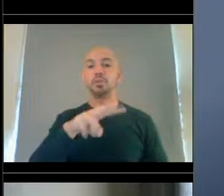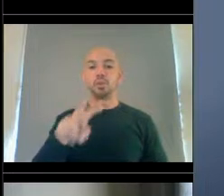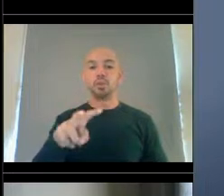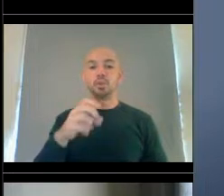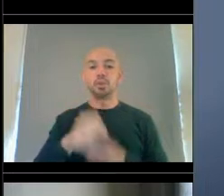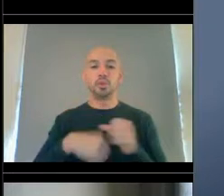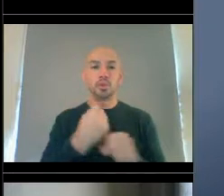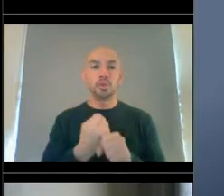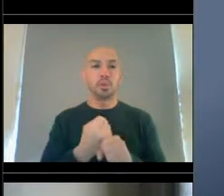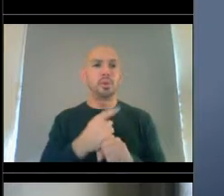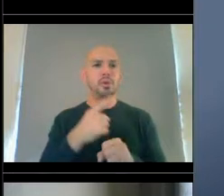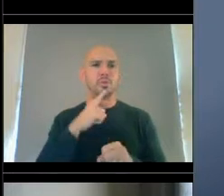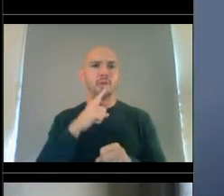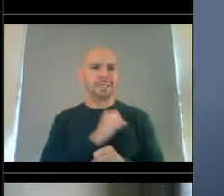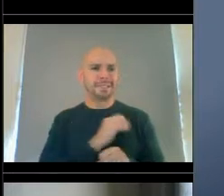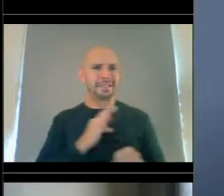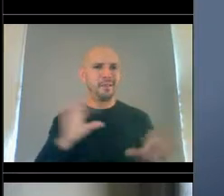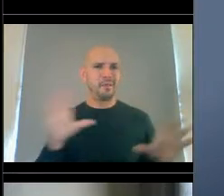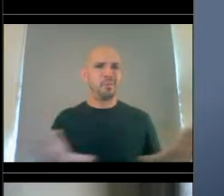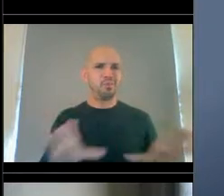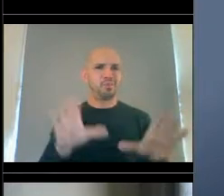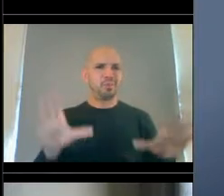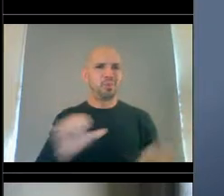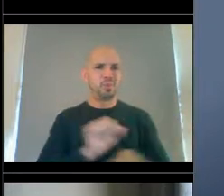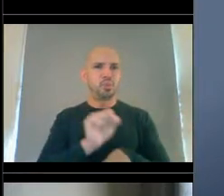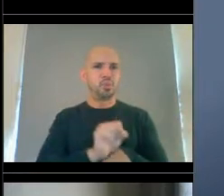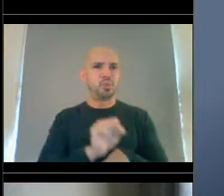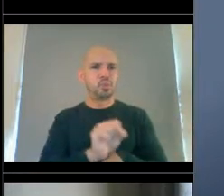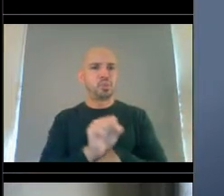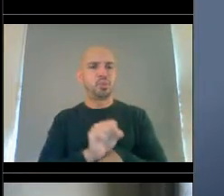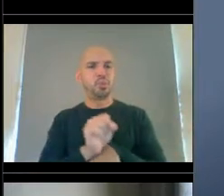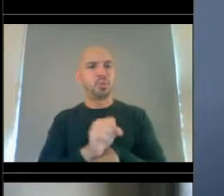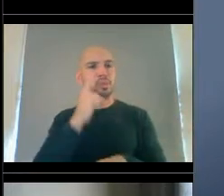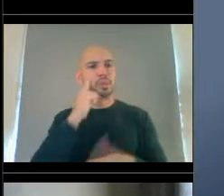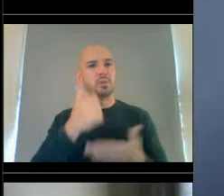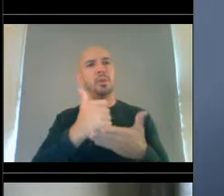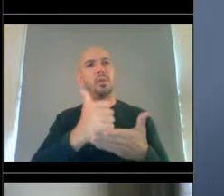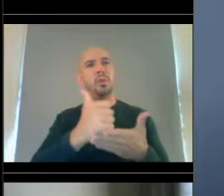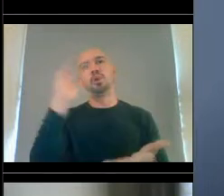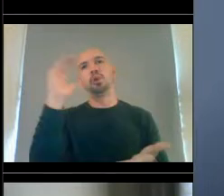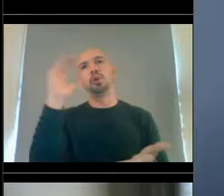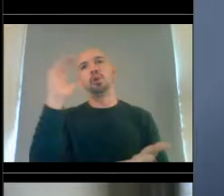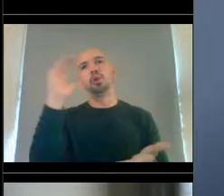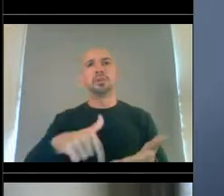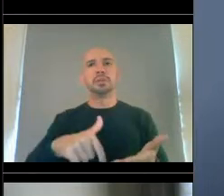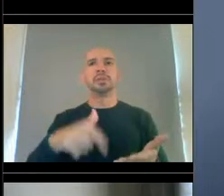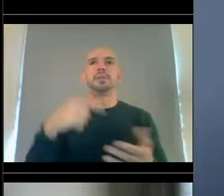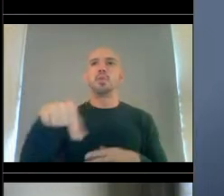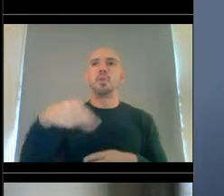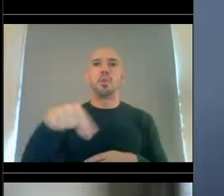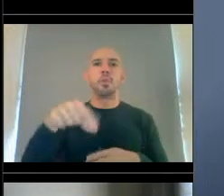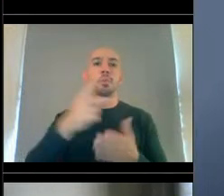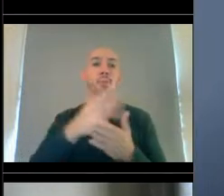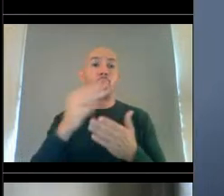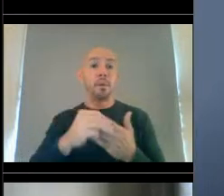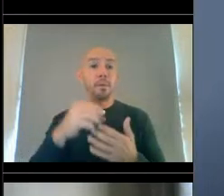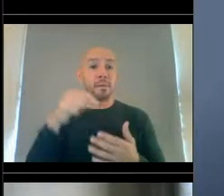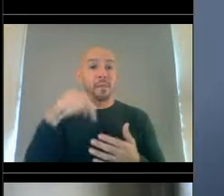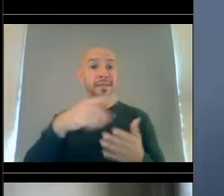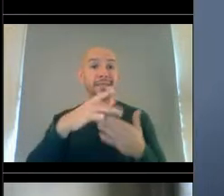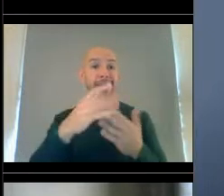tirelessly to develop guidelines for the third cycle of solutions for congested quarters program the guidelines presented today were prepared by